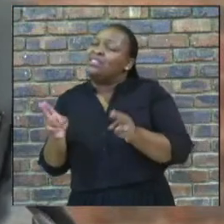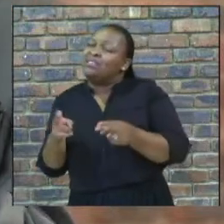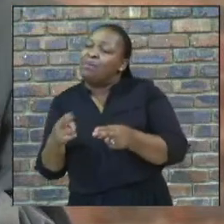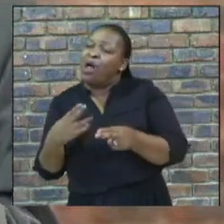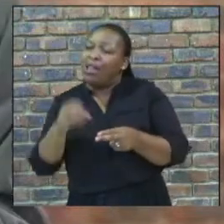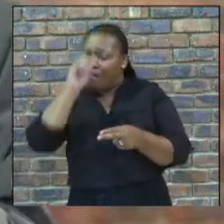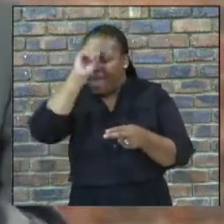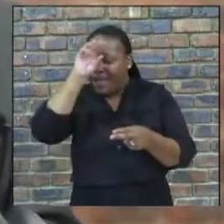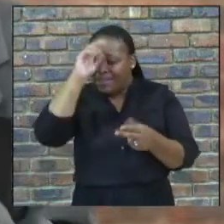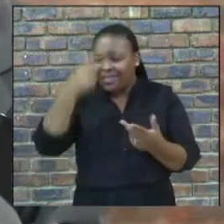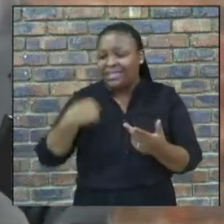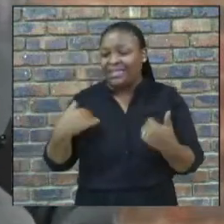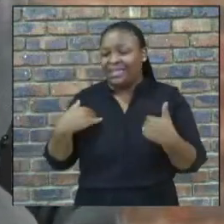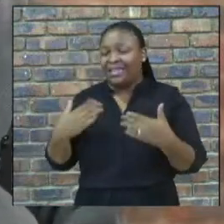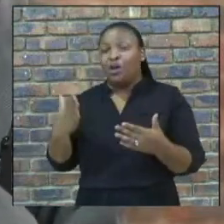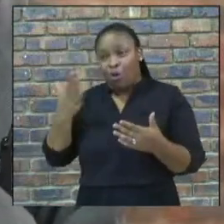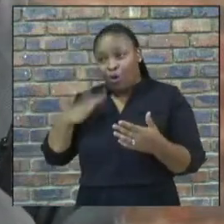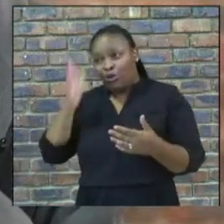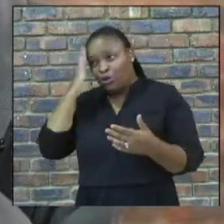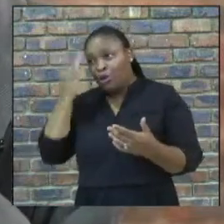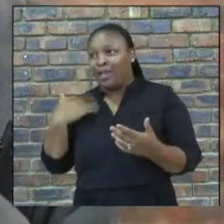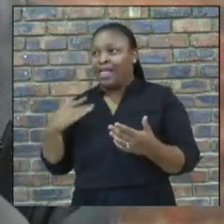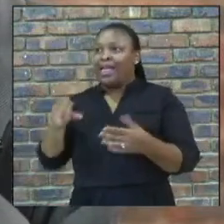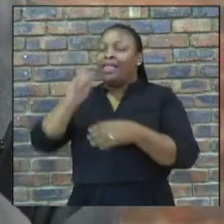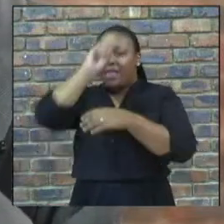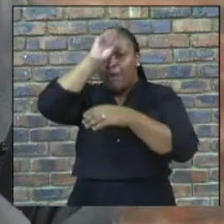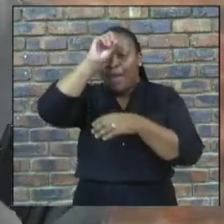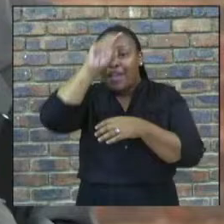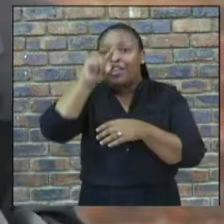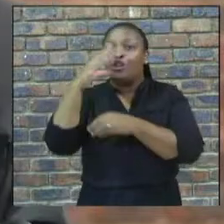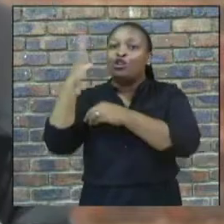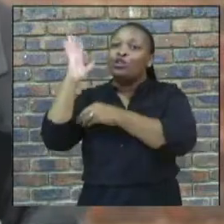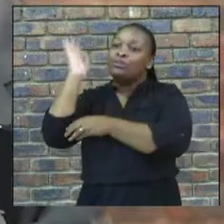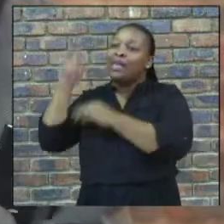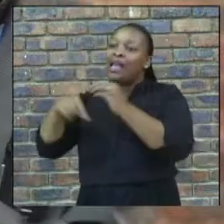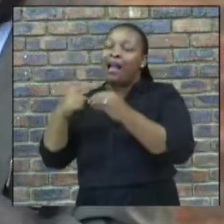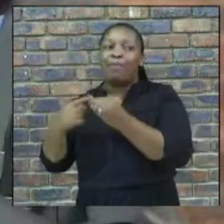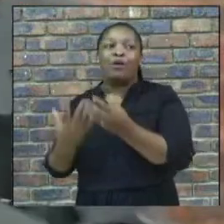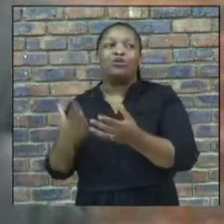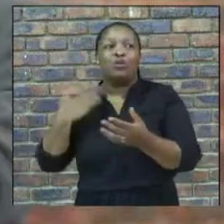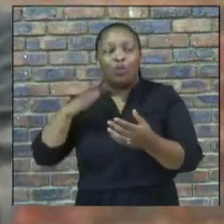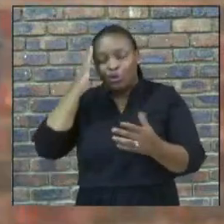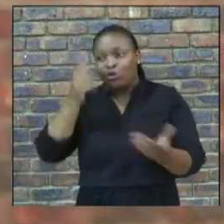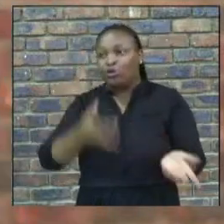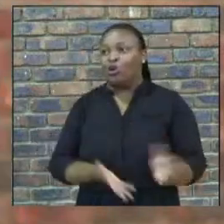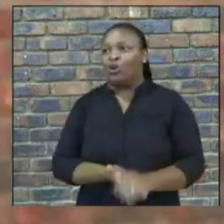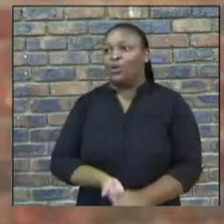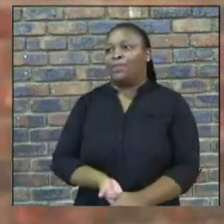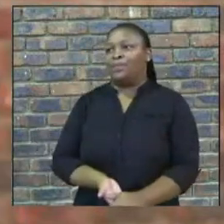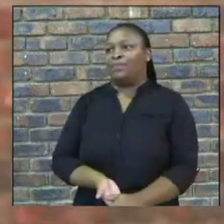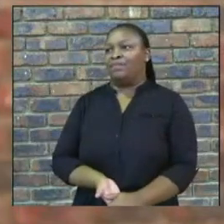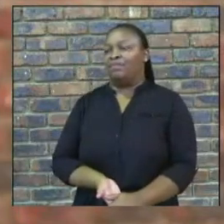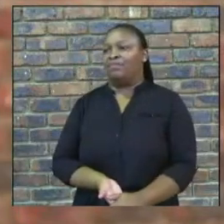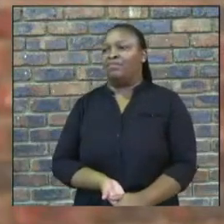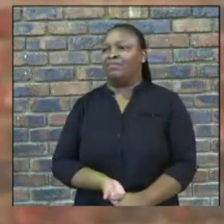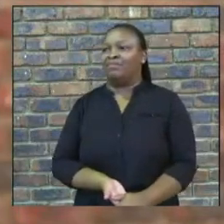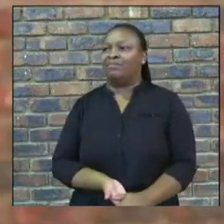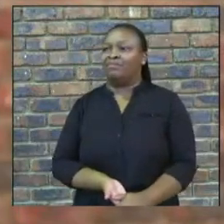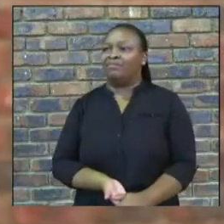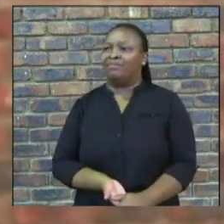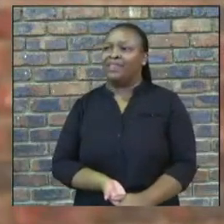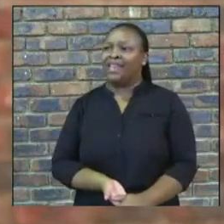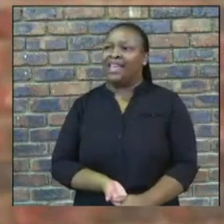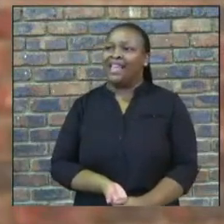The money you are talking about in mining permits and so forth, you know for a fact, it's a cause for fronting.